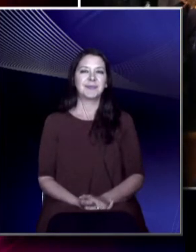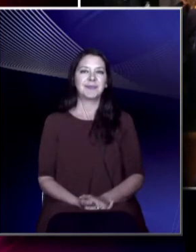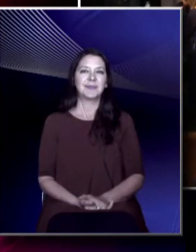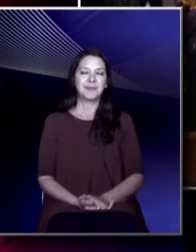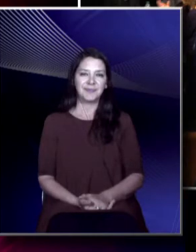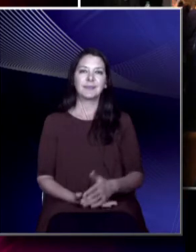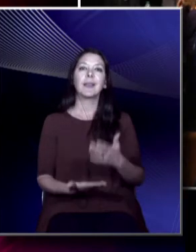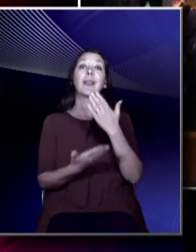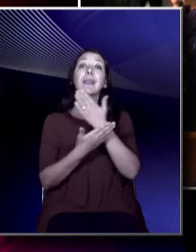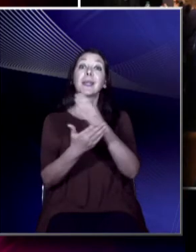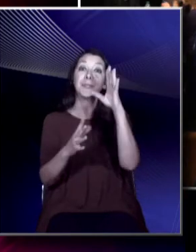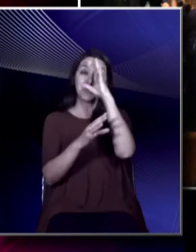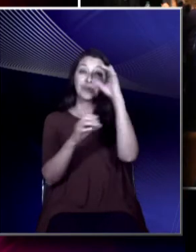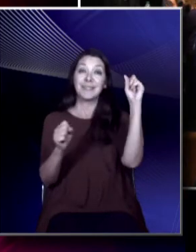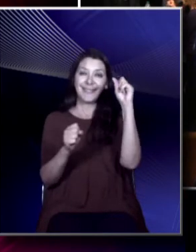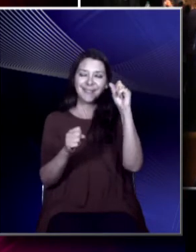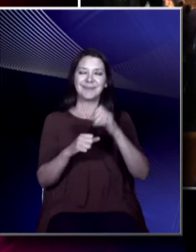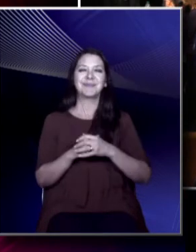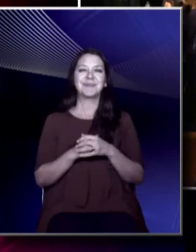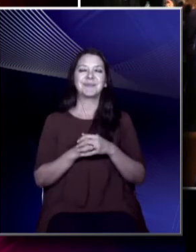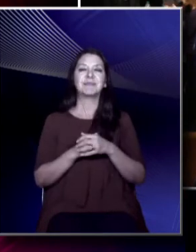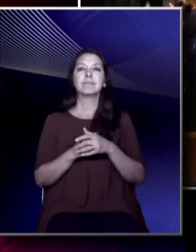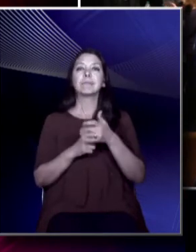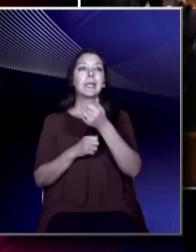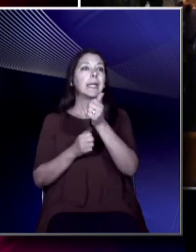Thank you, Superintendent. Any questions?